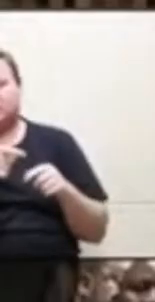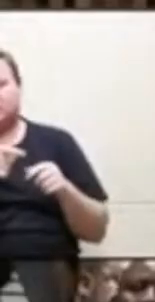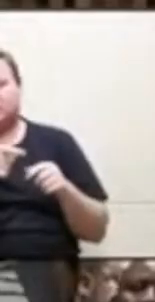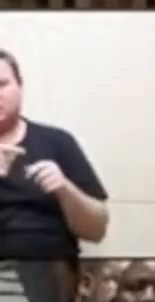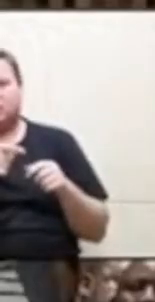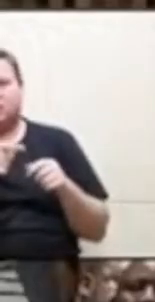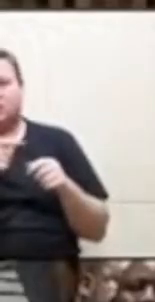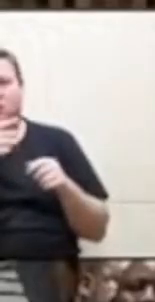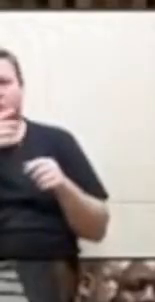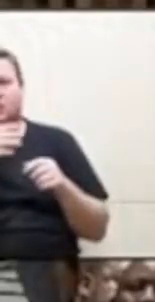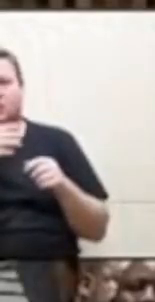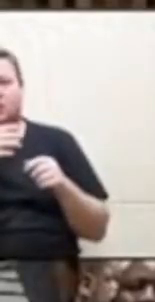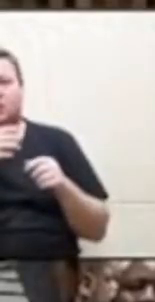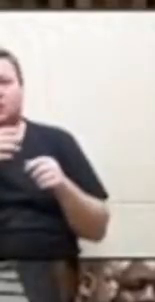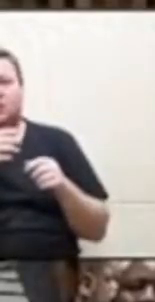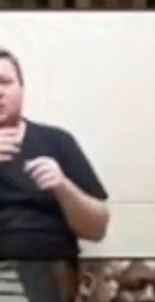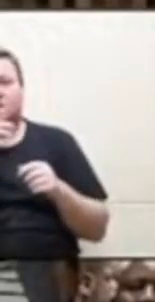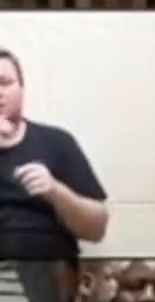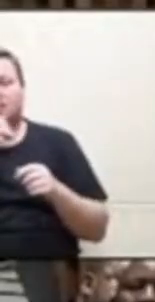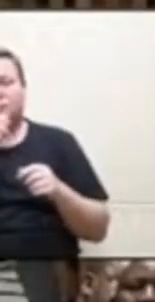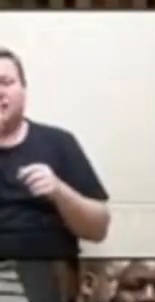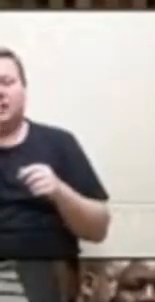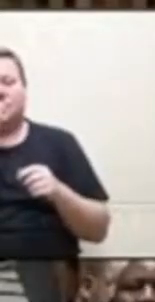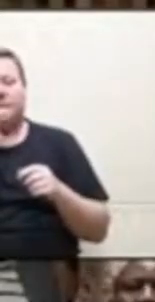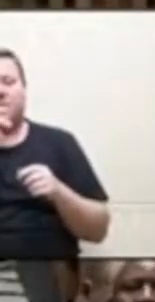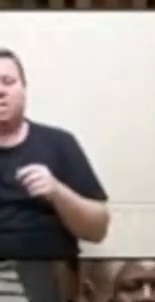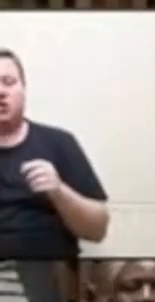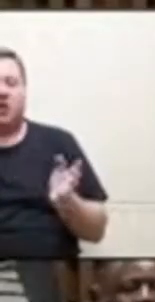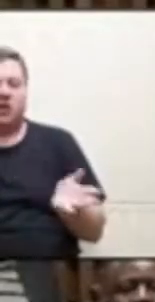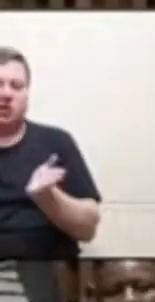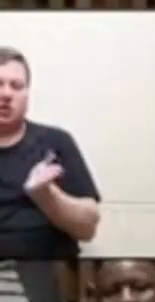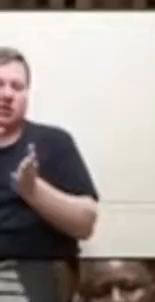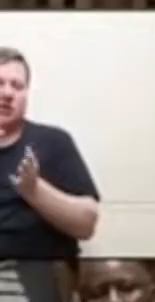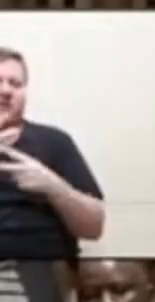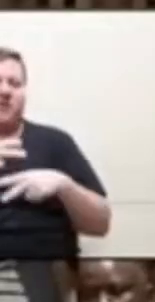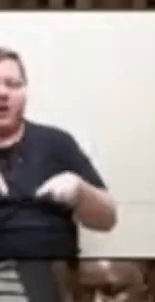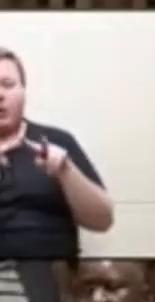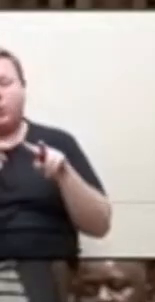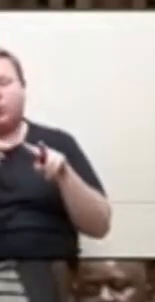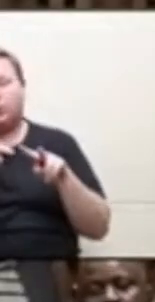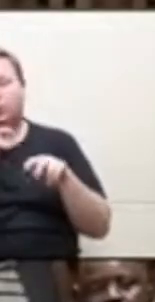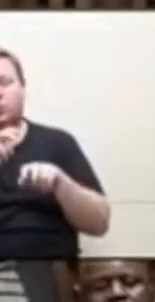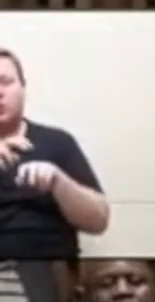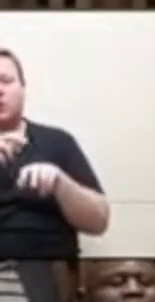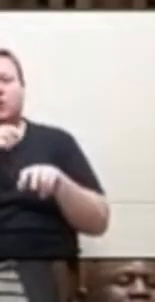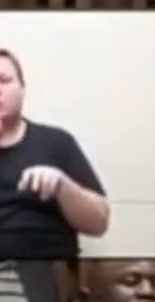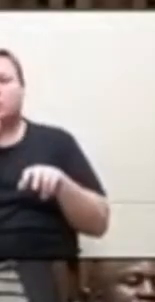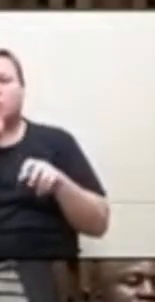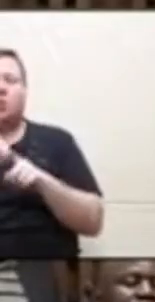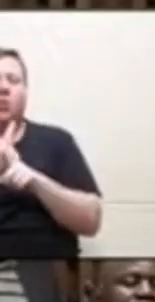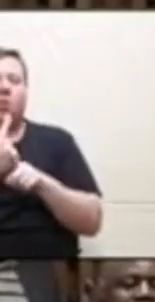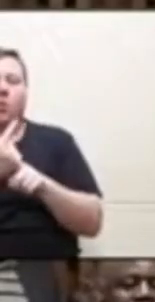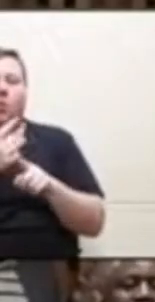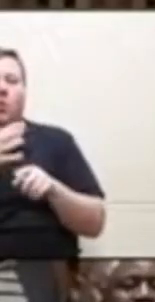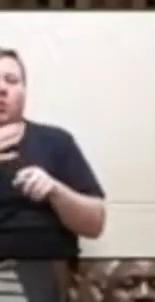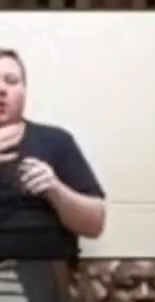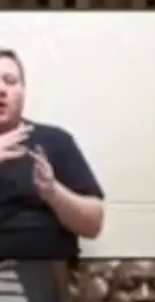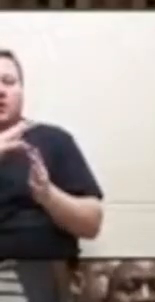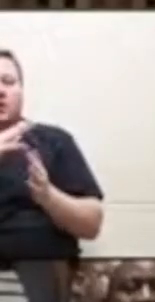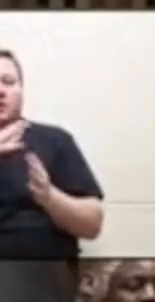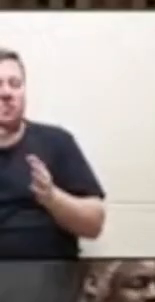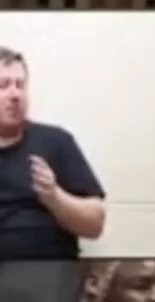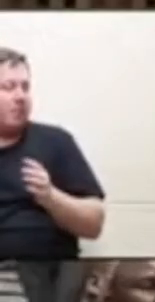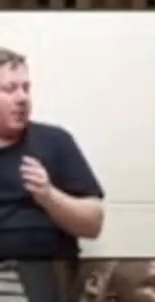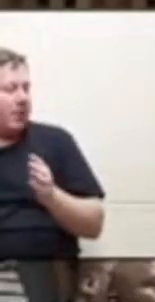depreciation, which was not correctly accounted for in the previous years. And what we are saying is that there is no loss for